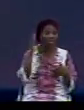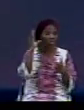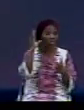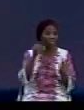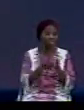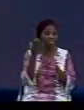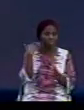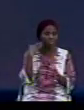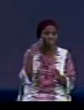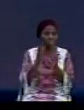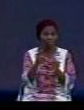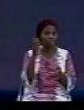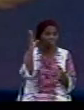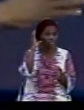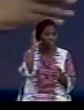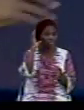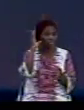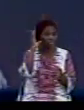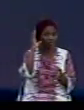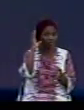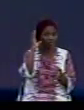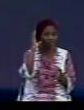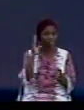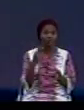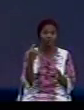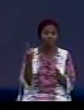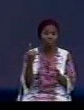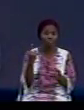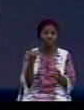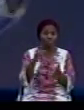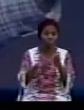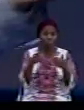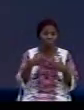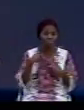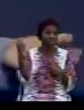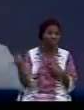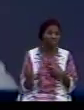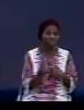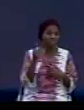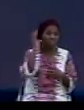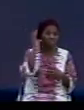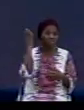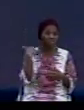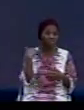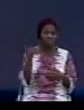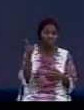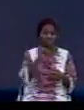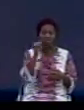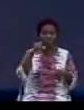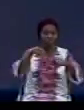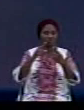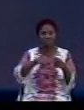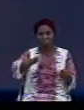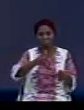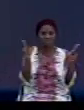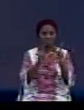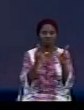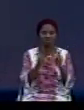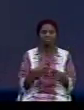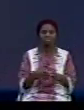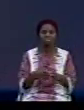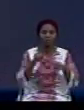hear only what you have always heard. You'll not go beyond where you are now. But it